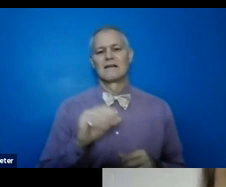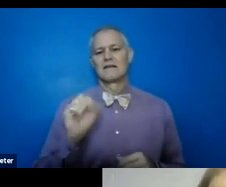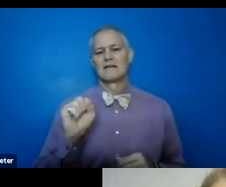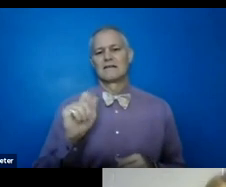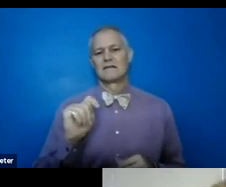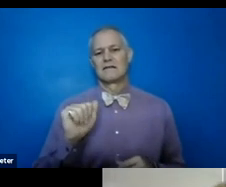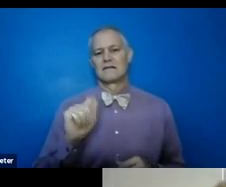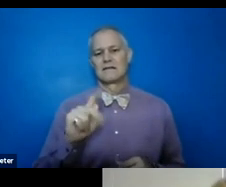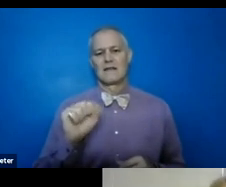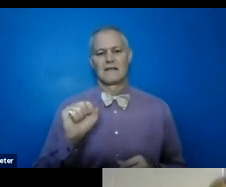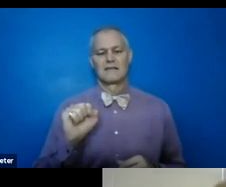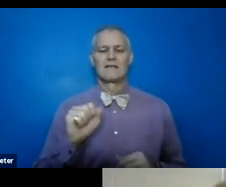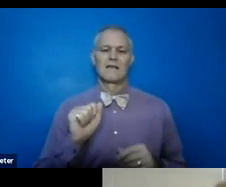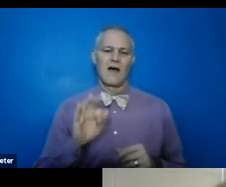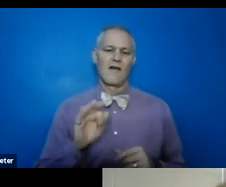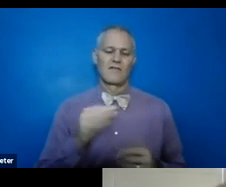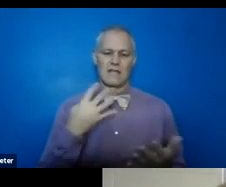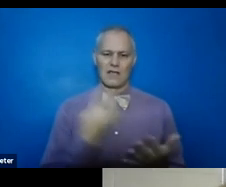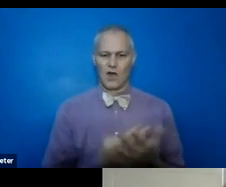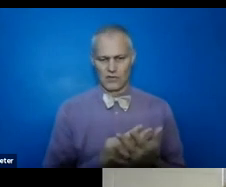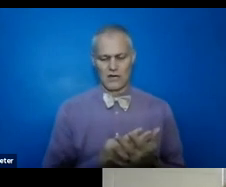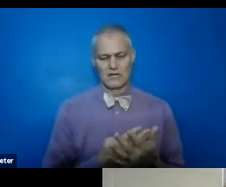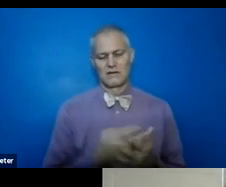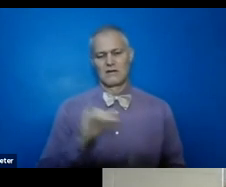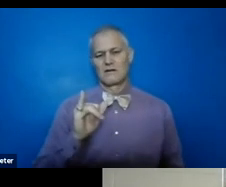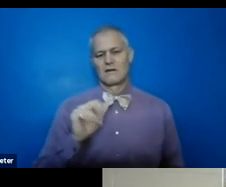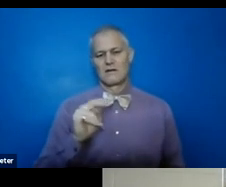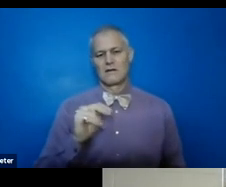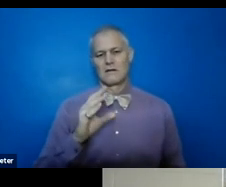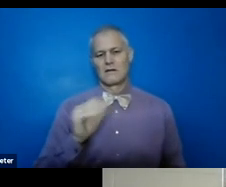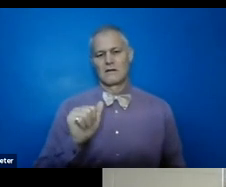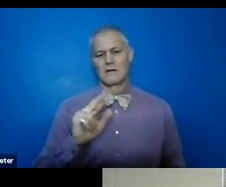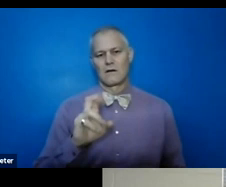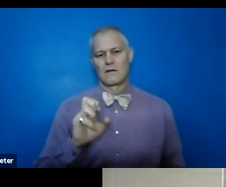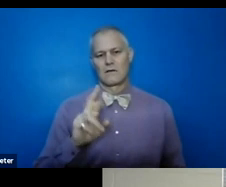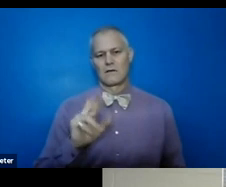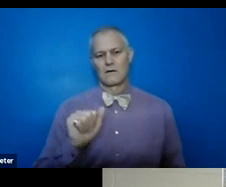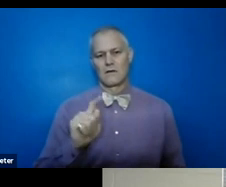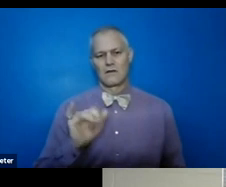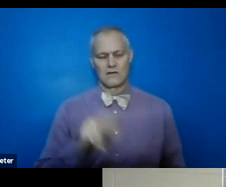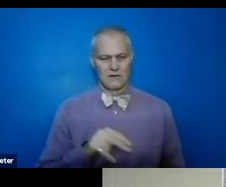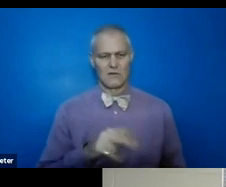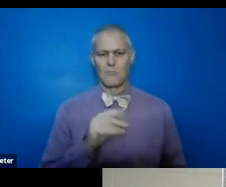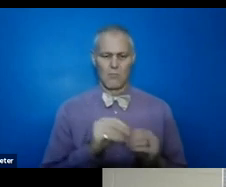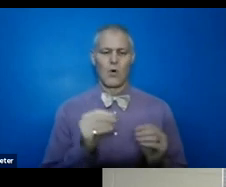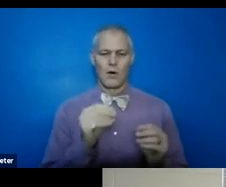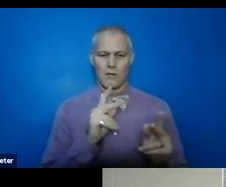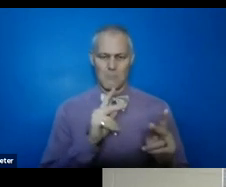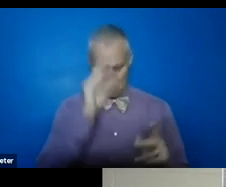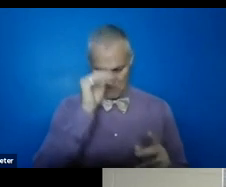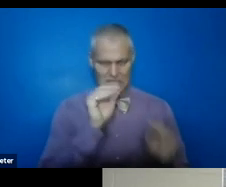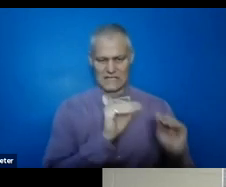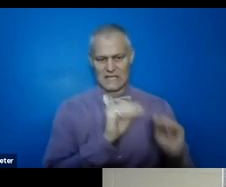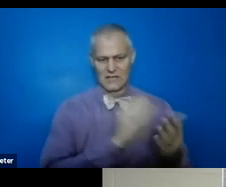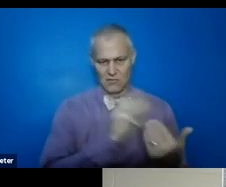training around that particular book so that we can have more men teach this particular curriculum. When I was in prison, me and a friend of mine, we created